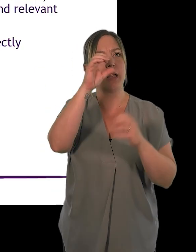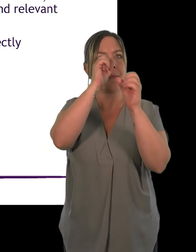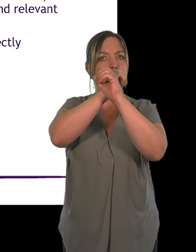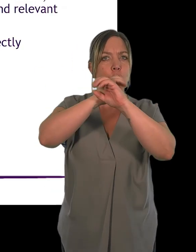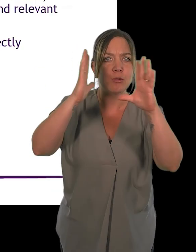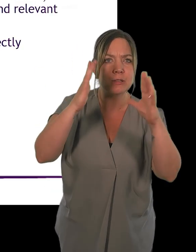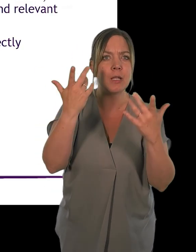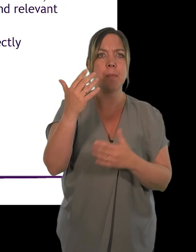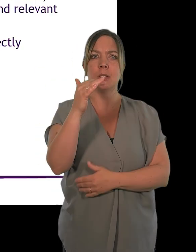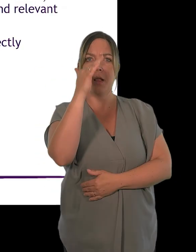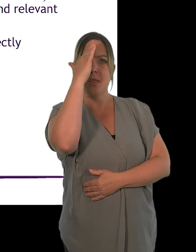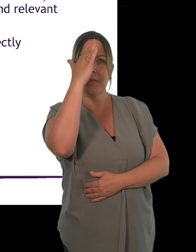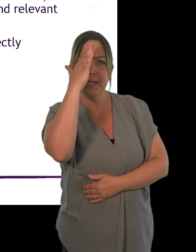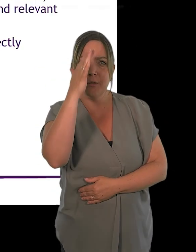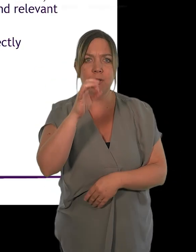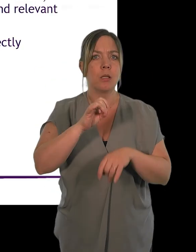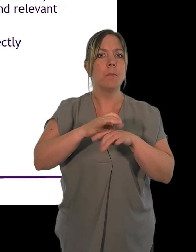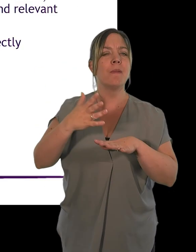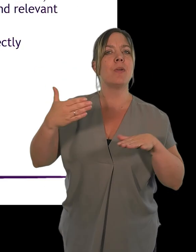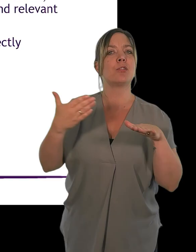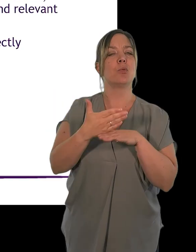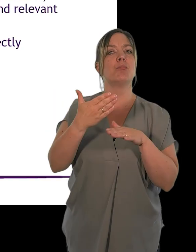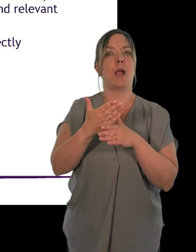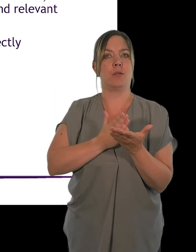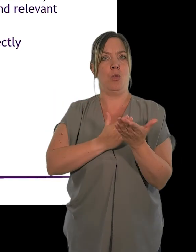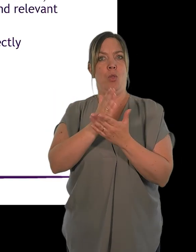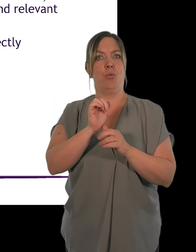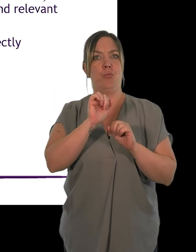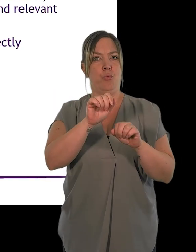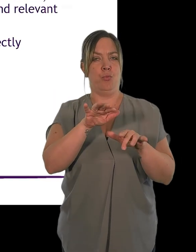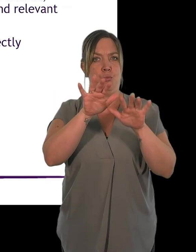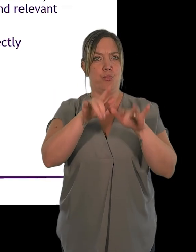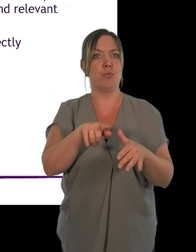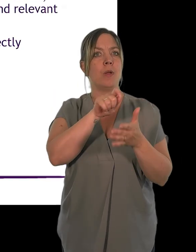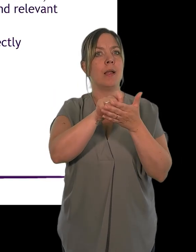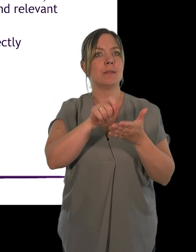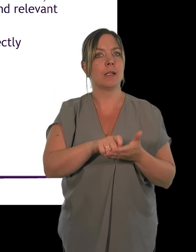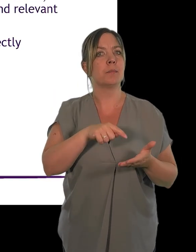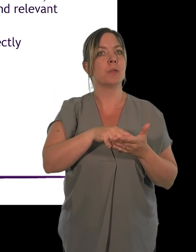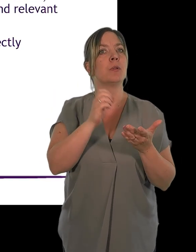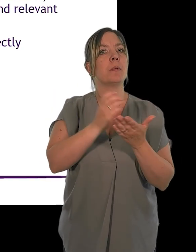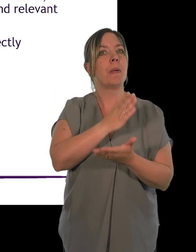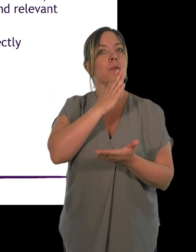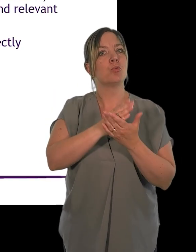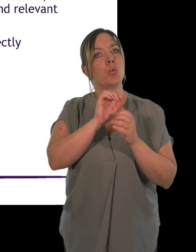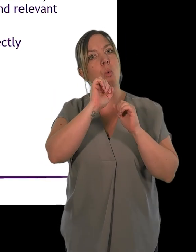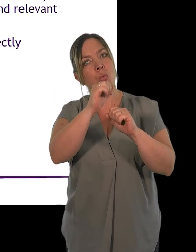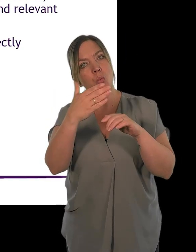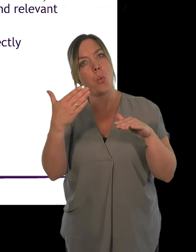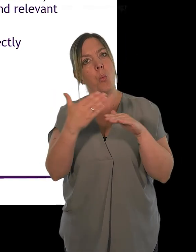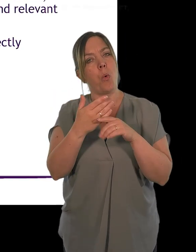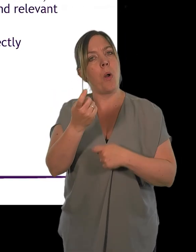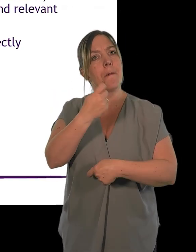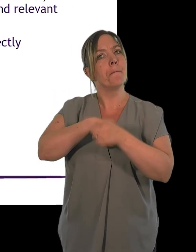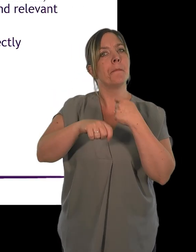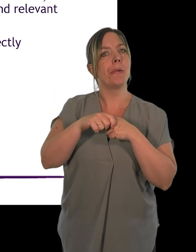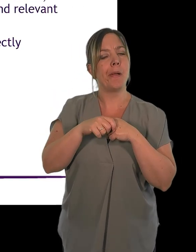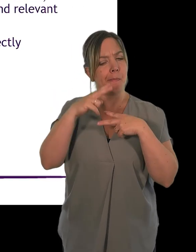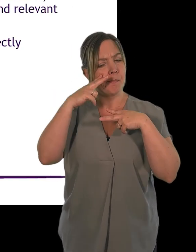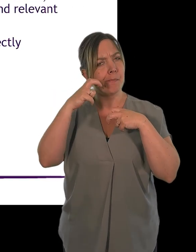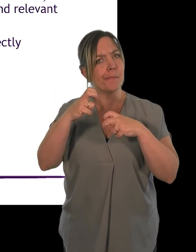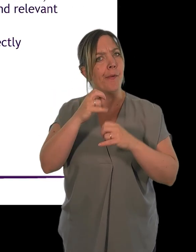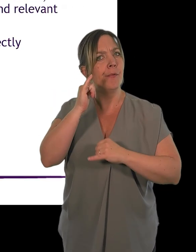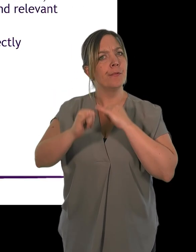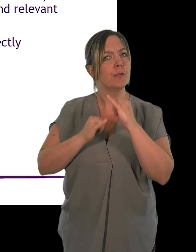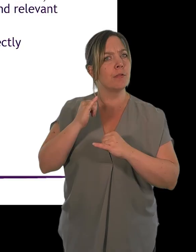and professional practice throughout your assessment to ensure that your work is critical, evidence-based,